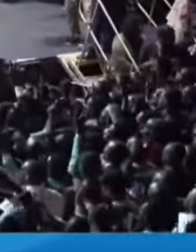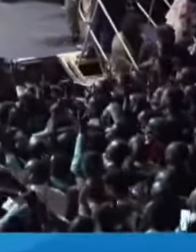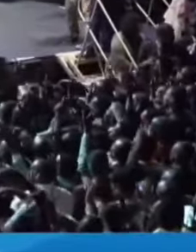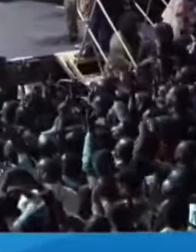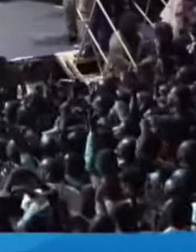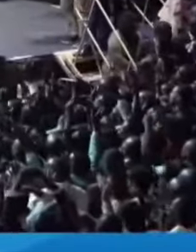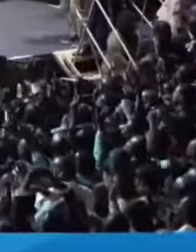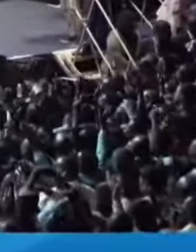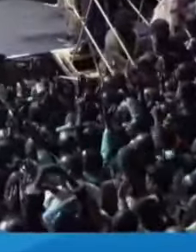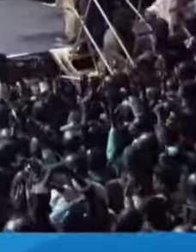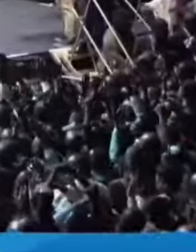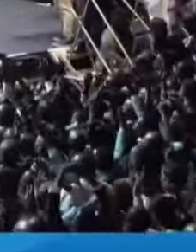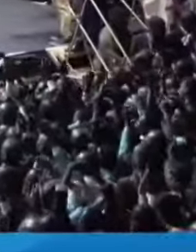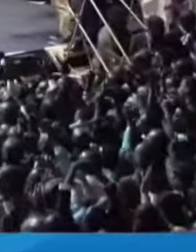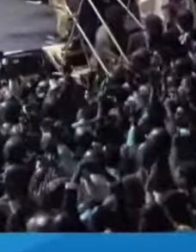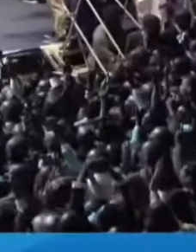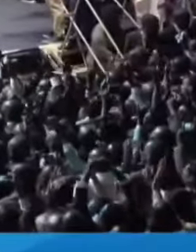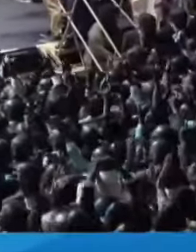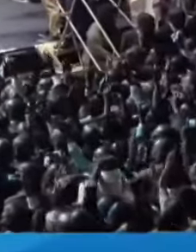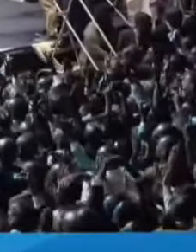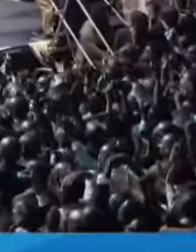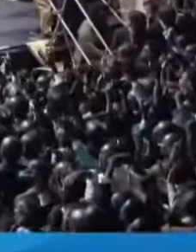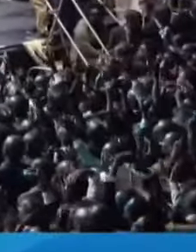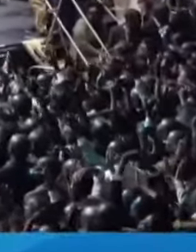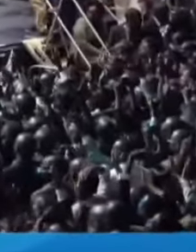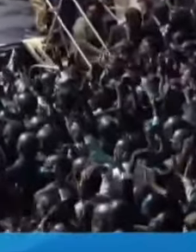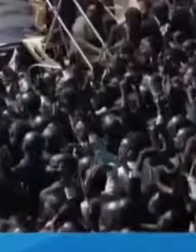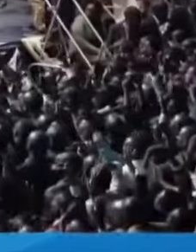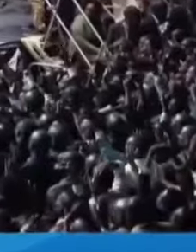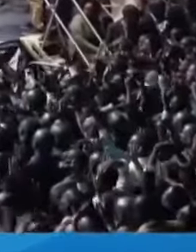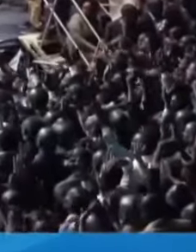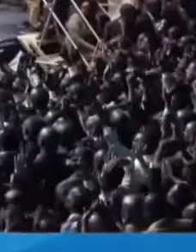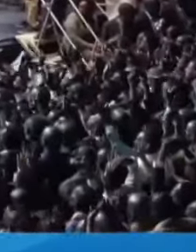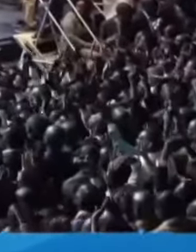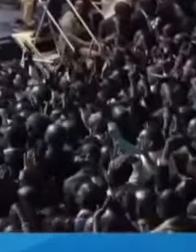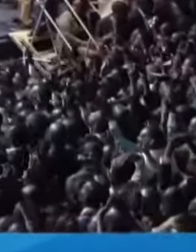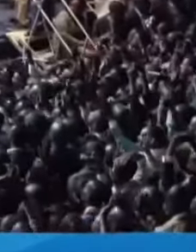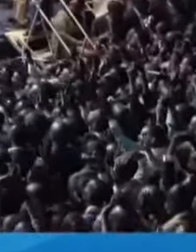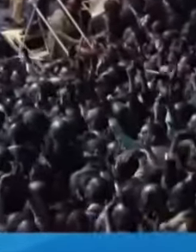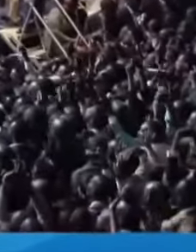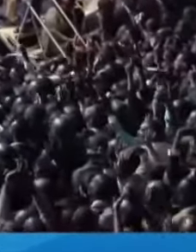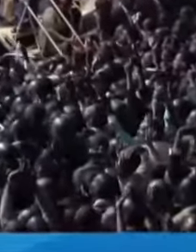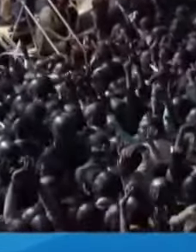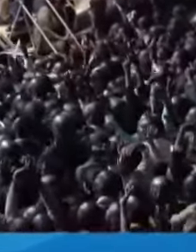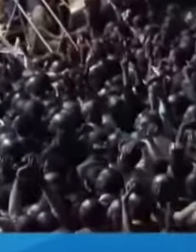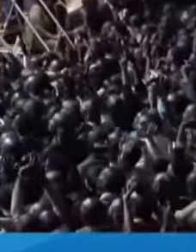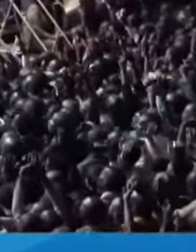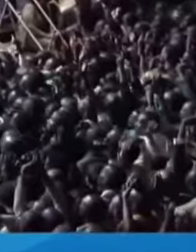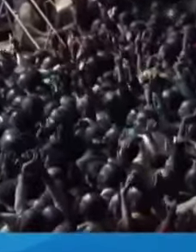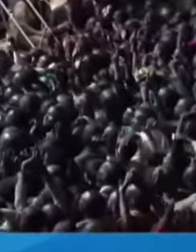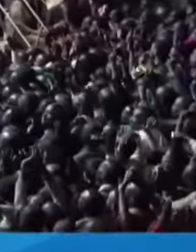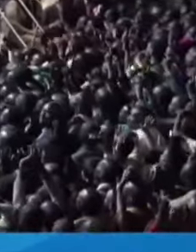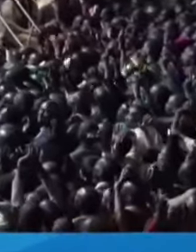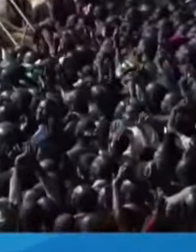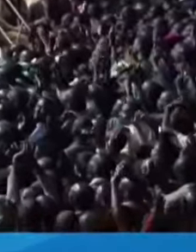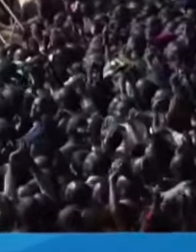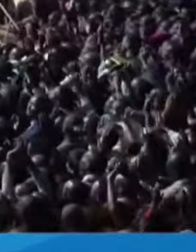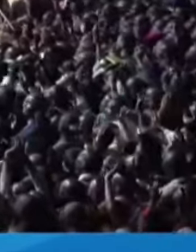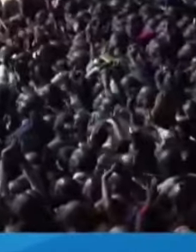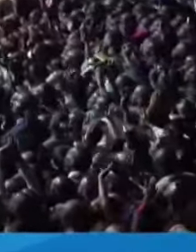impact in Kenya because the